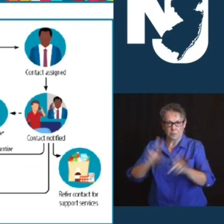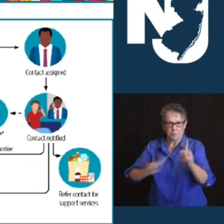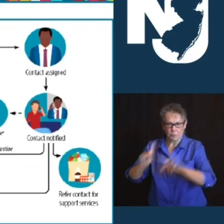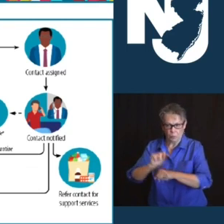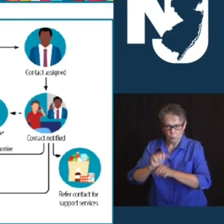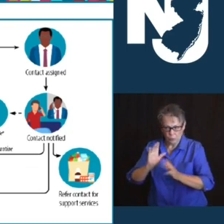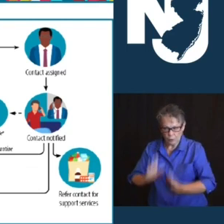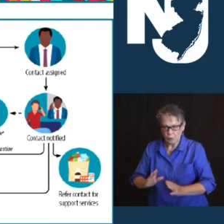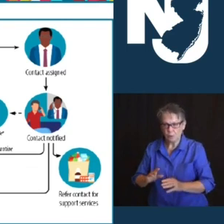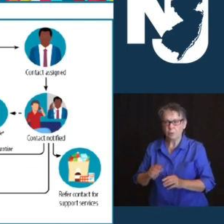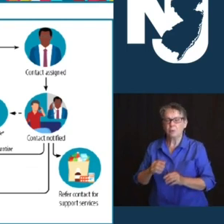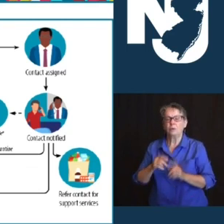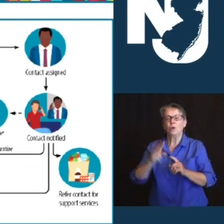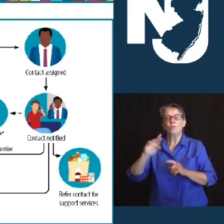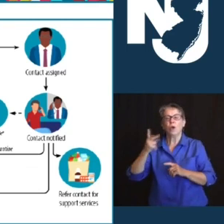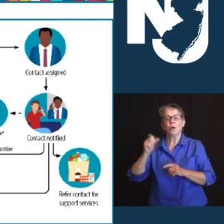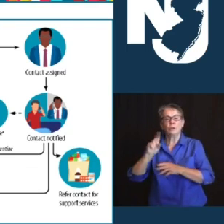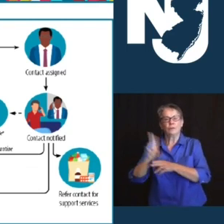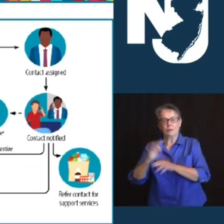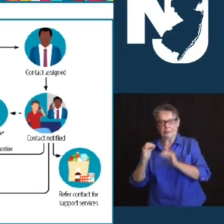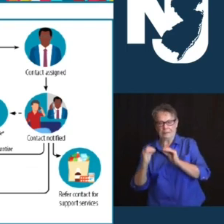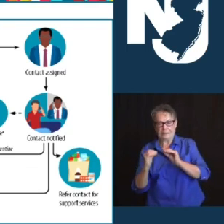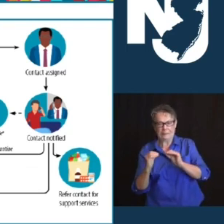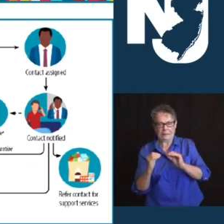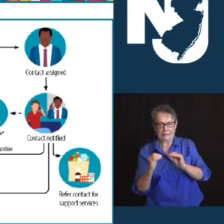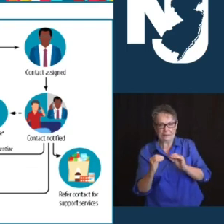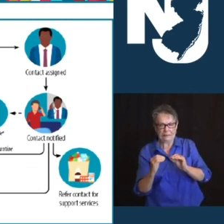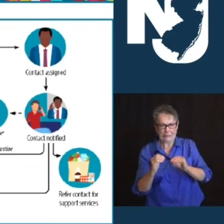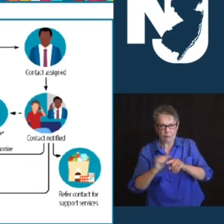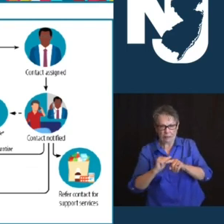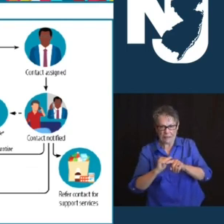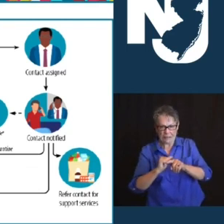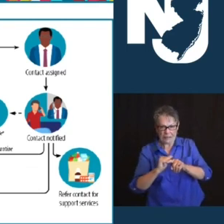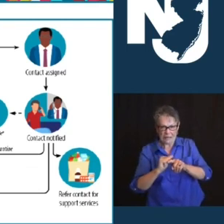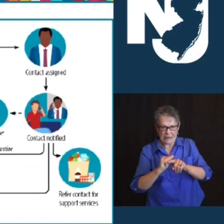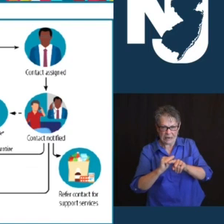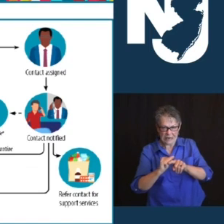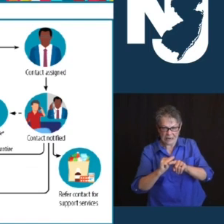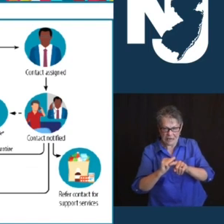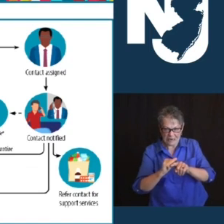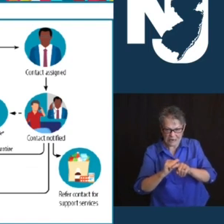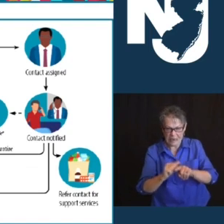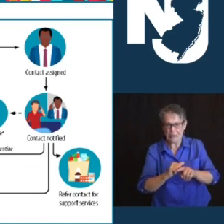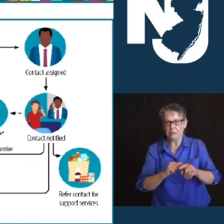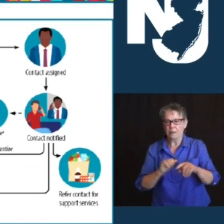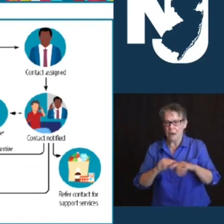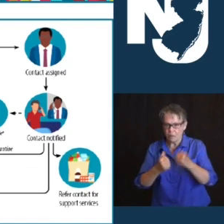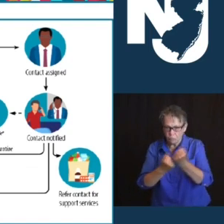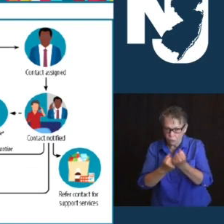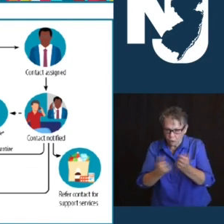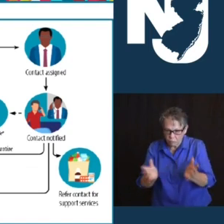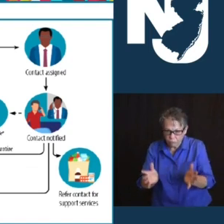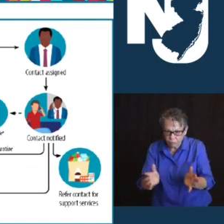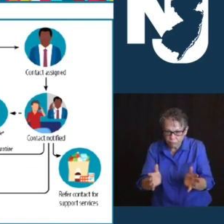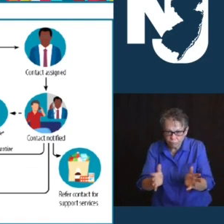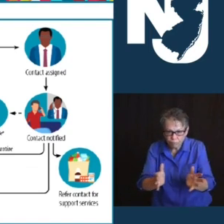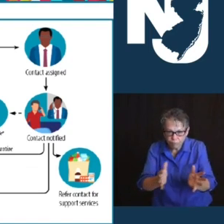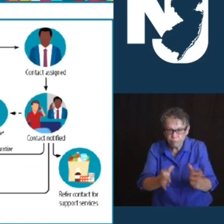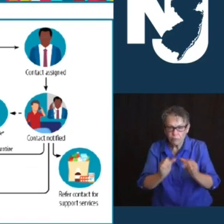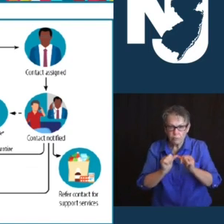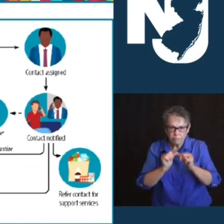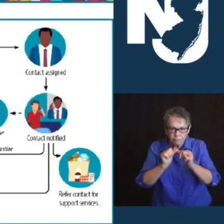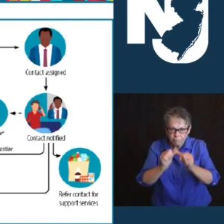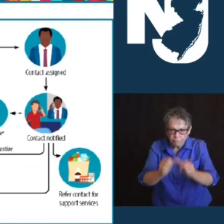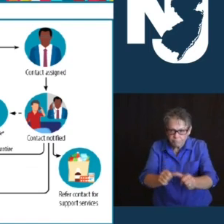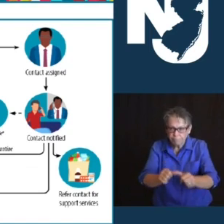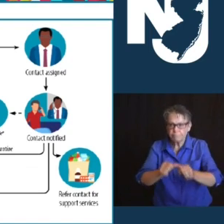with trained individuals who will support their ongoing contact tracing efforts, which they are already undertaking